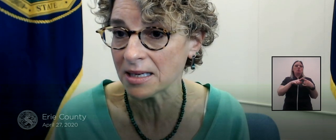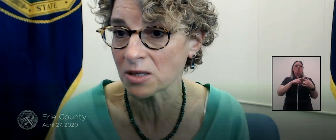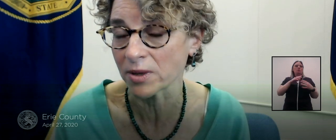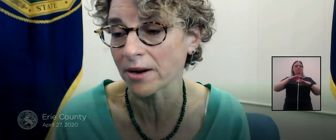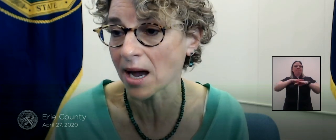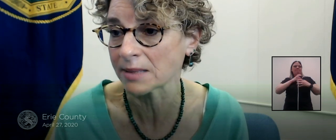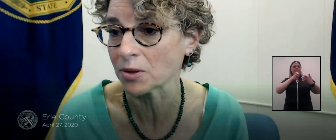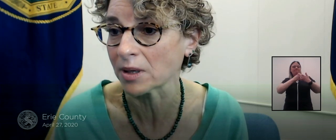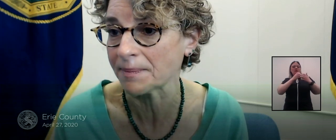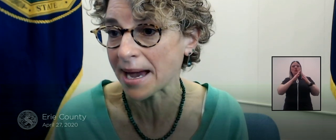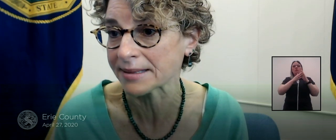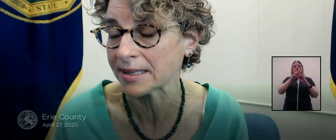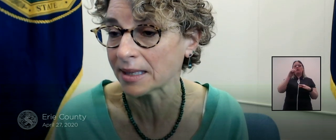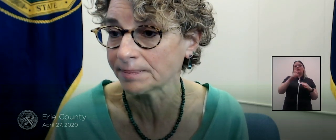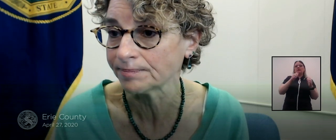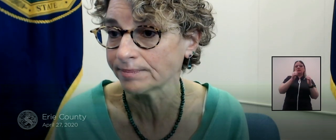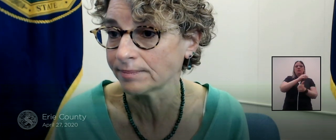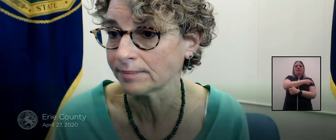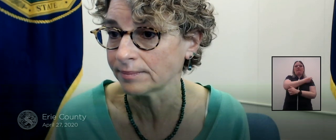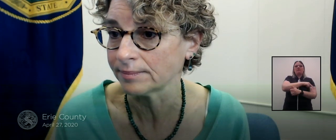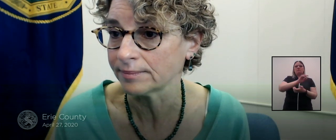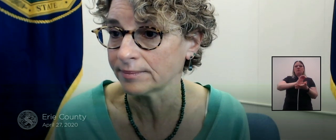community's needs with their hospital capacity.